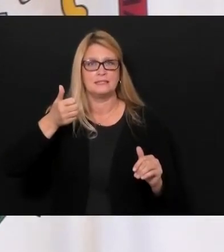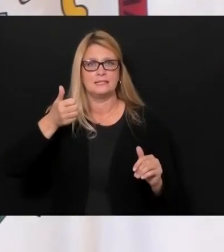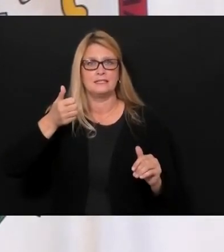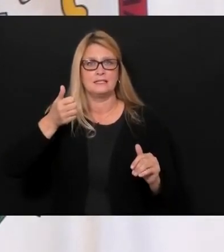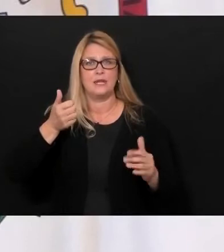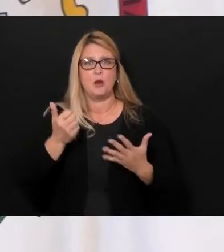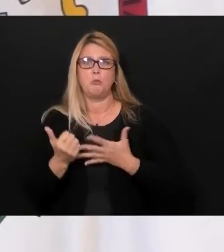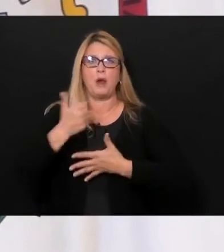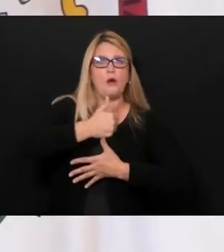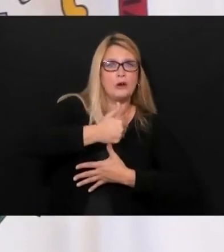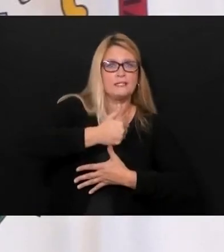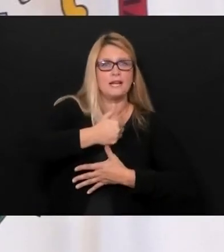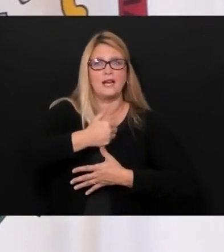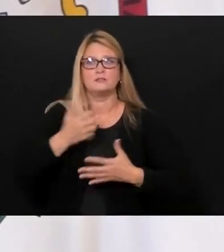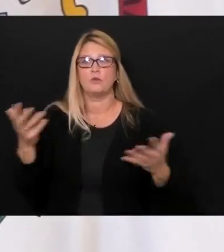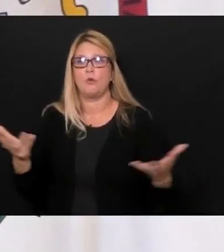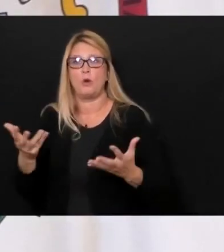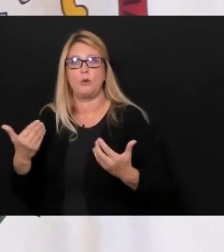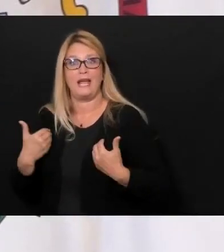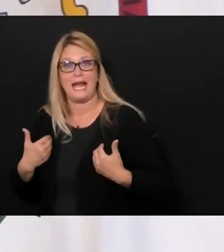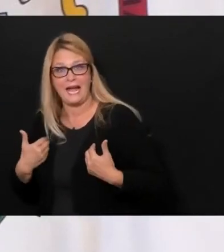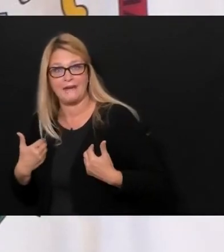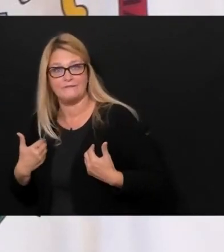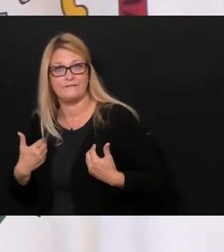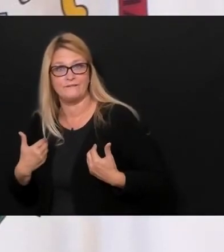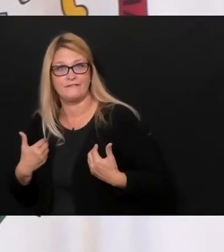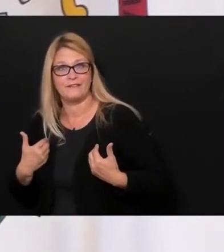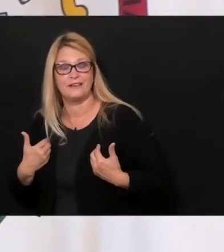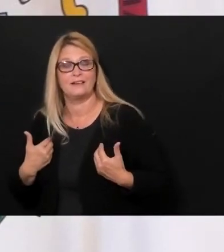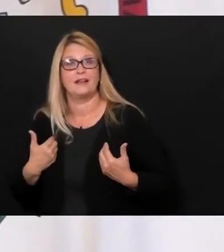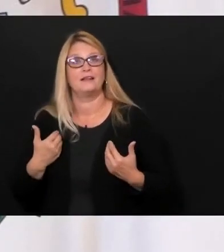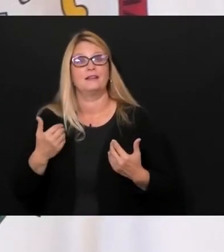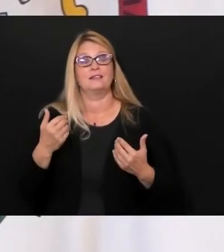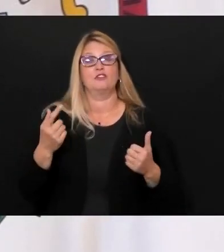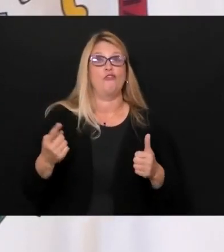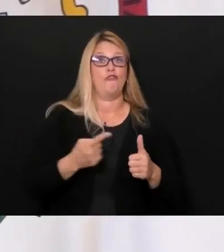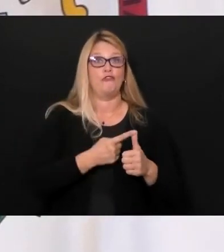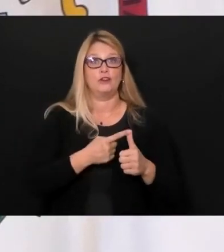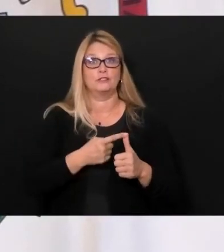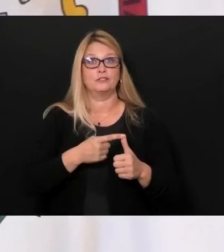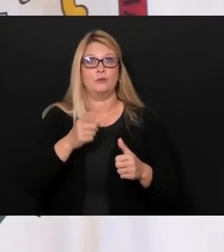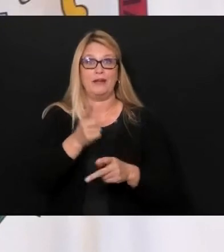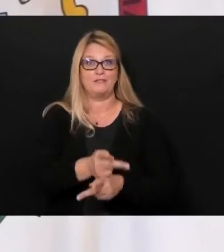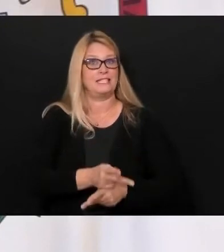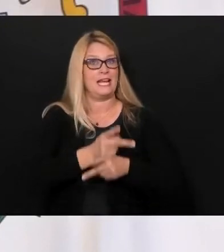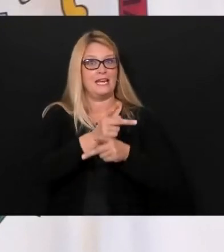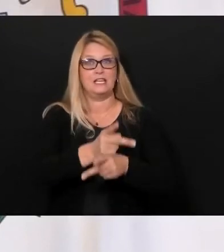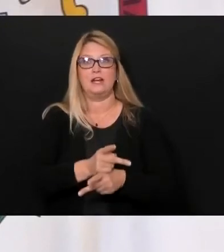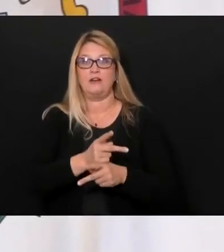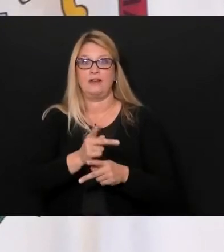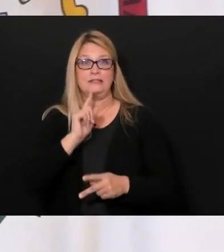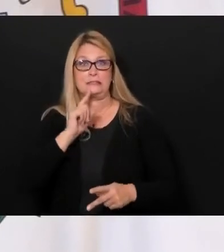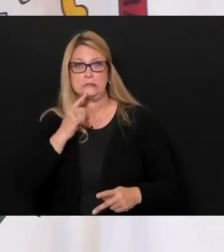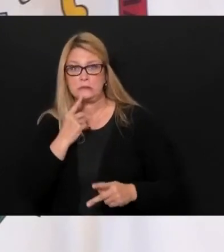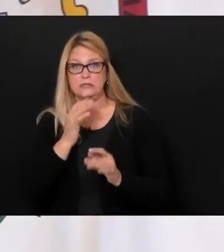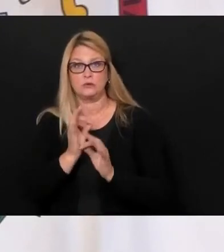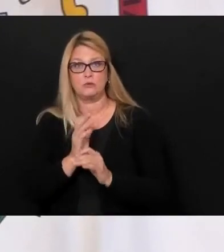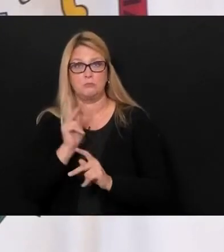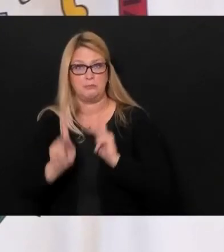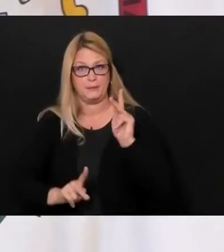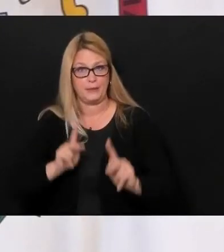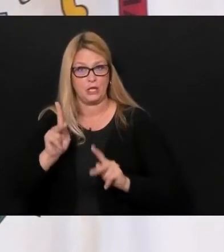what vaccinations we have. And first and foremost, we need to take care of the acute care, and then we